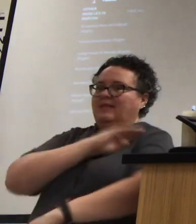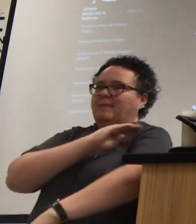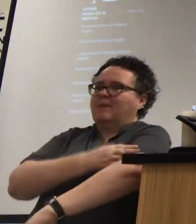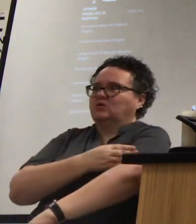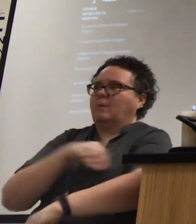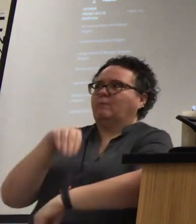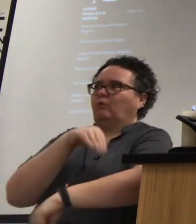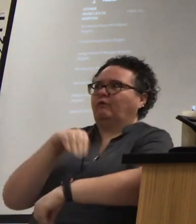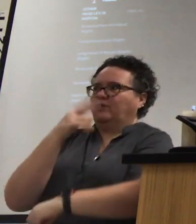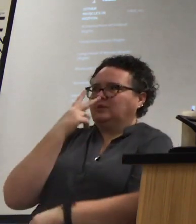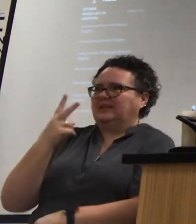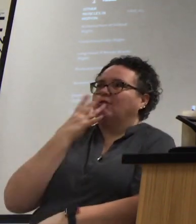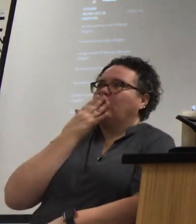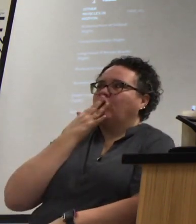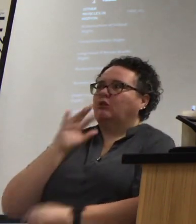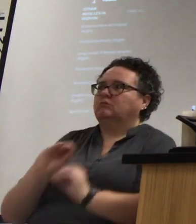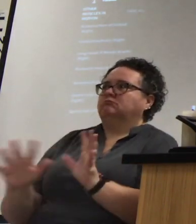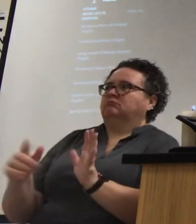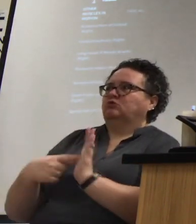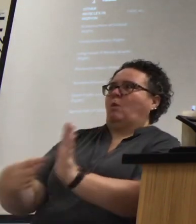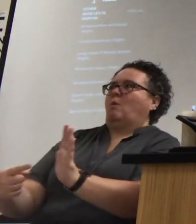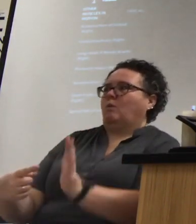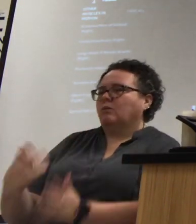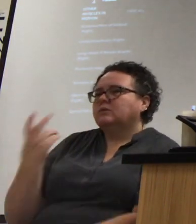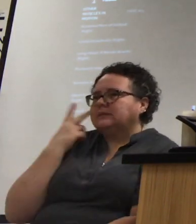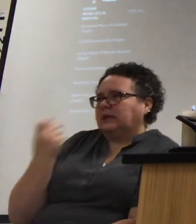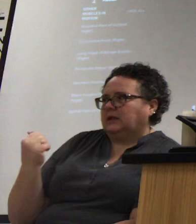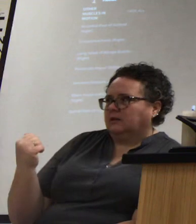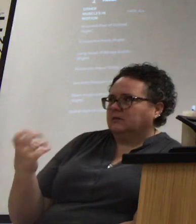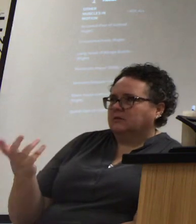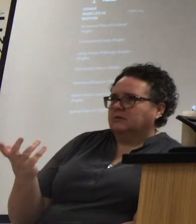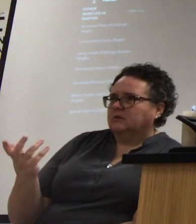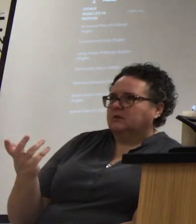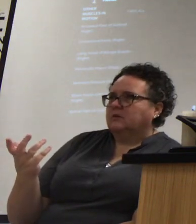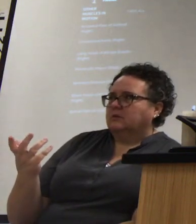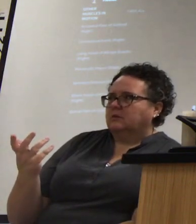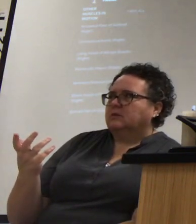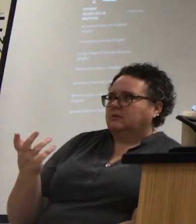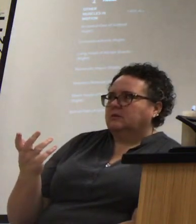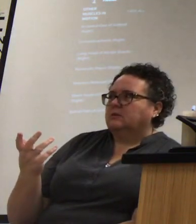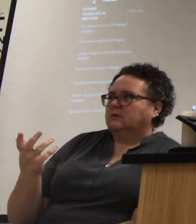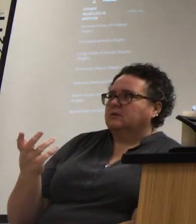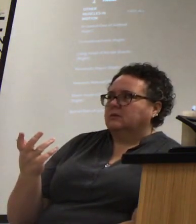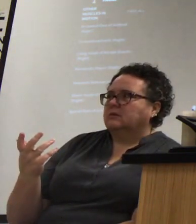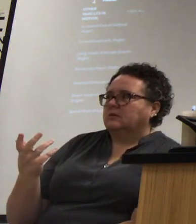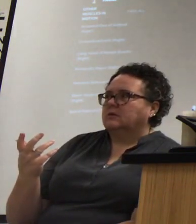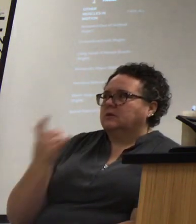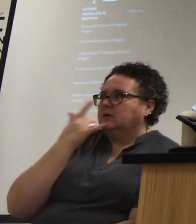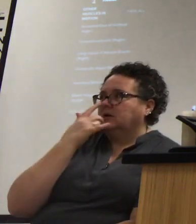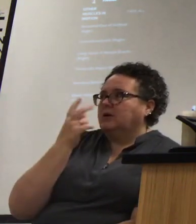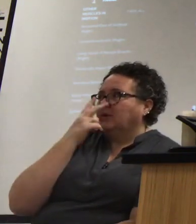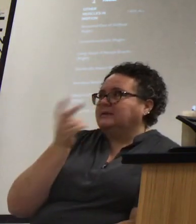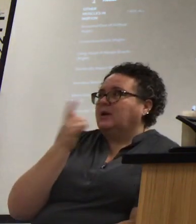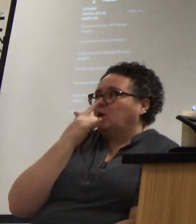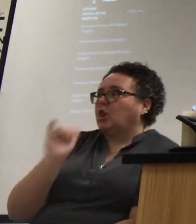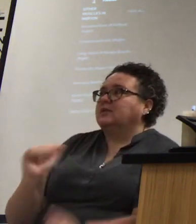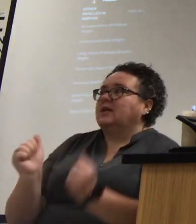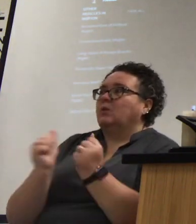There's extension. Look at the muscle light up. That's flexion. You can see what it looks like with the lights